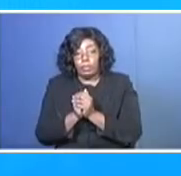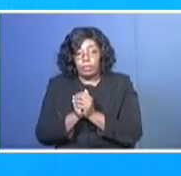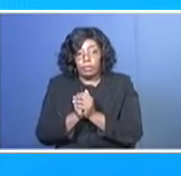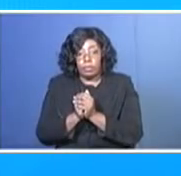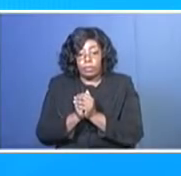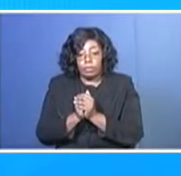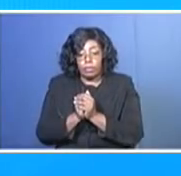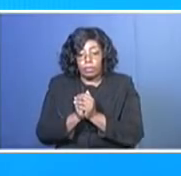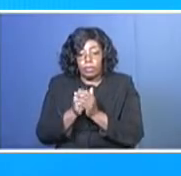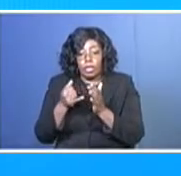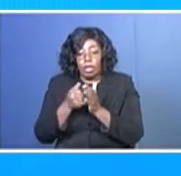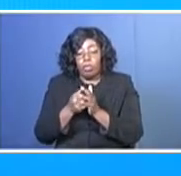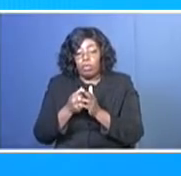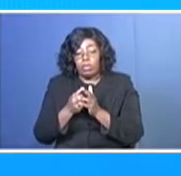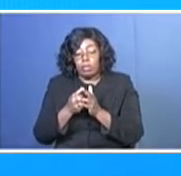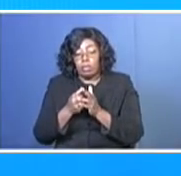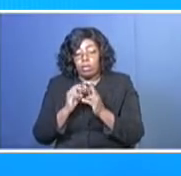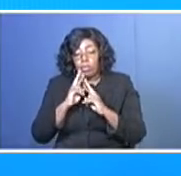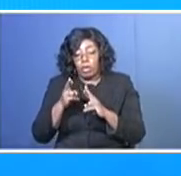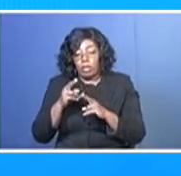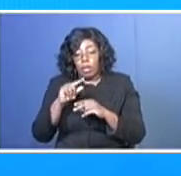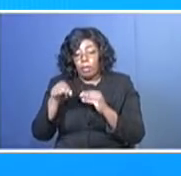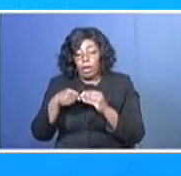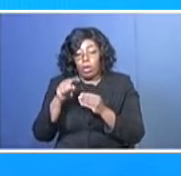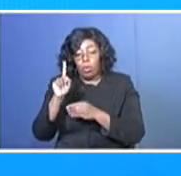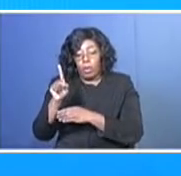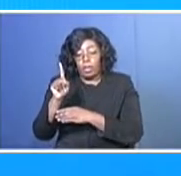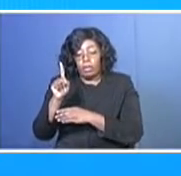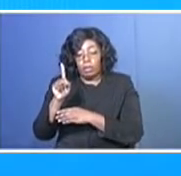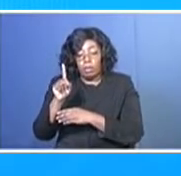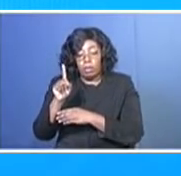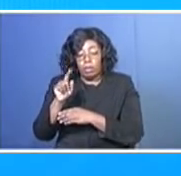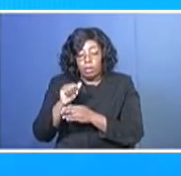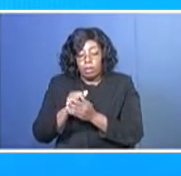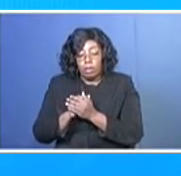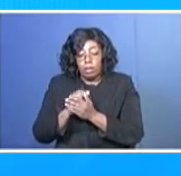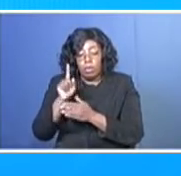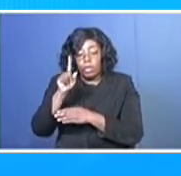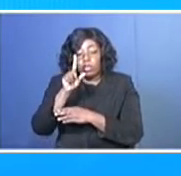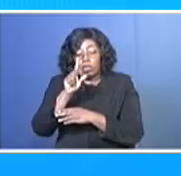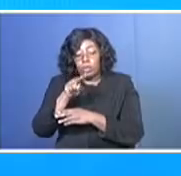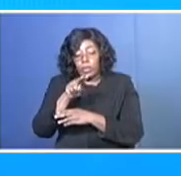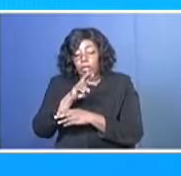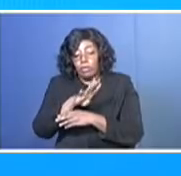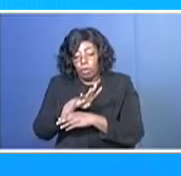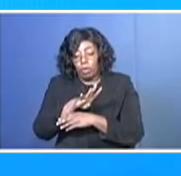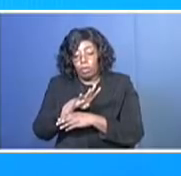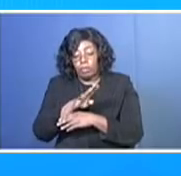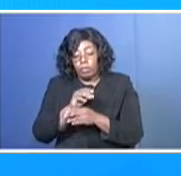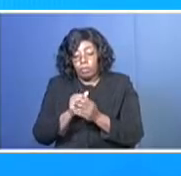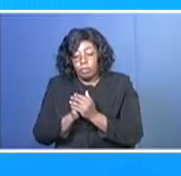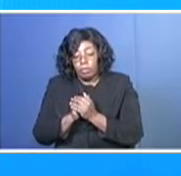been reported to me that at about 1:24, while the